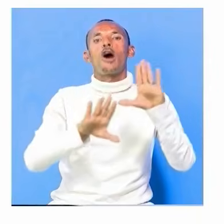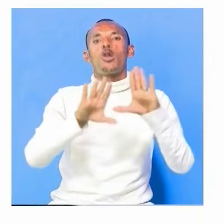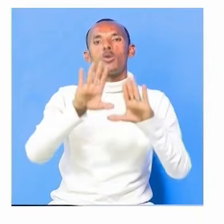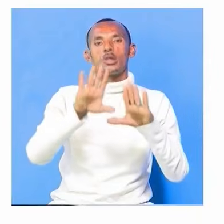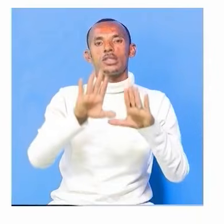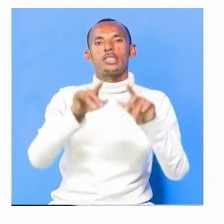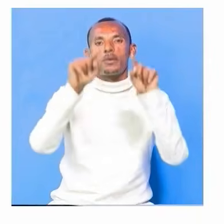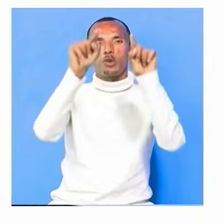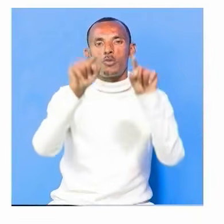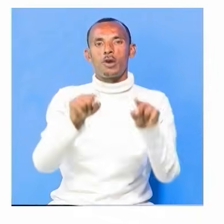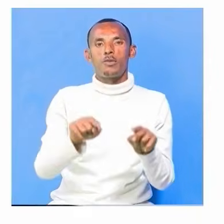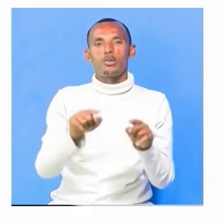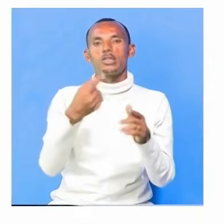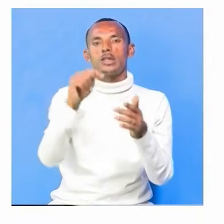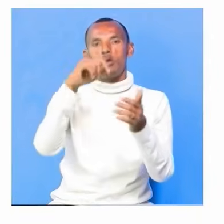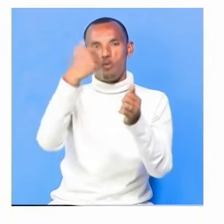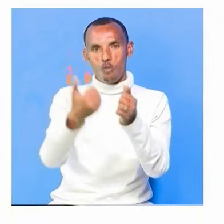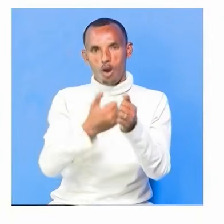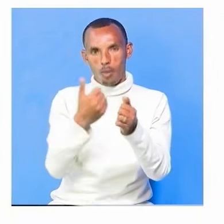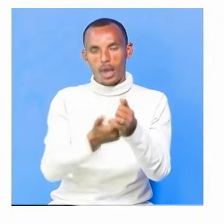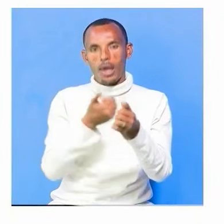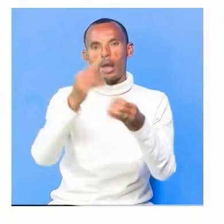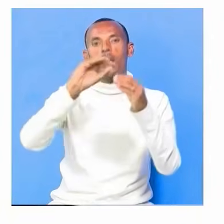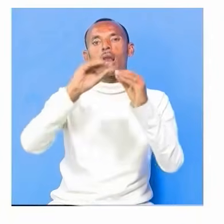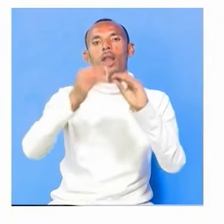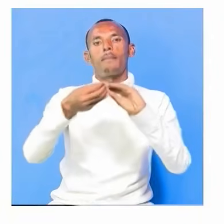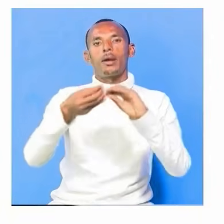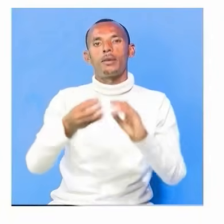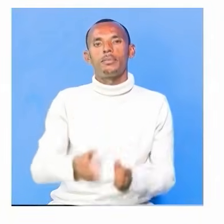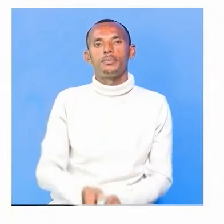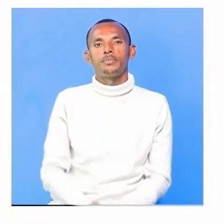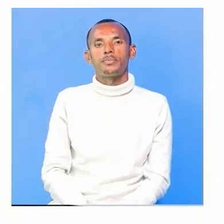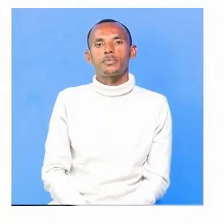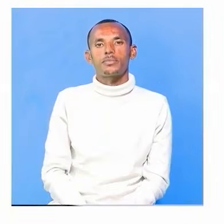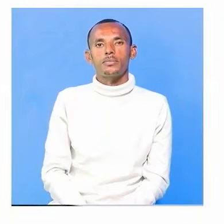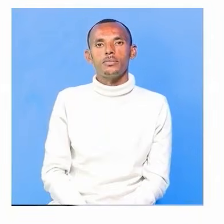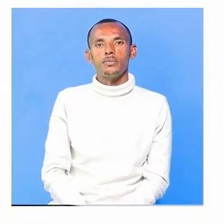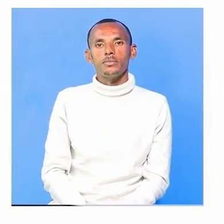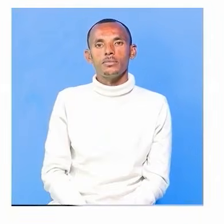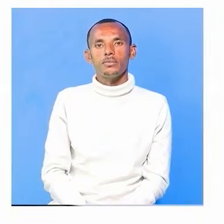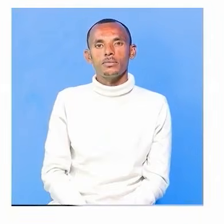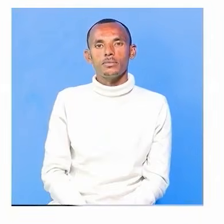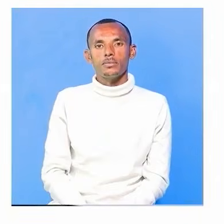evaluate the absolute value of the following numbers.